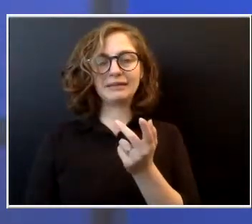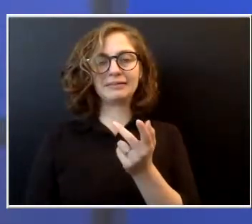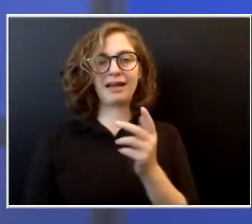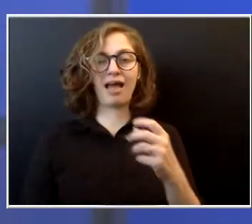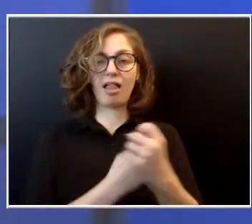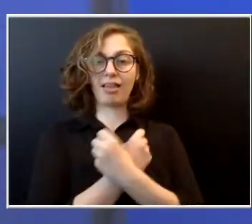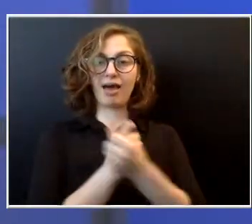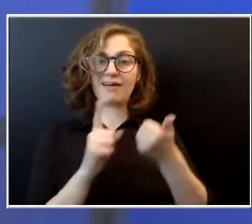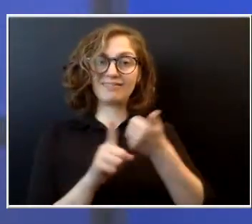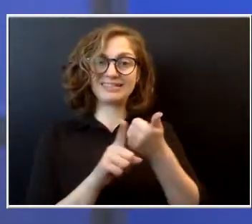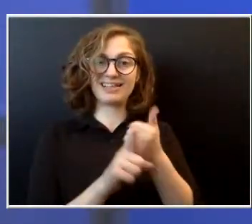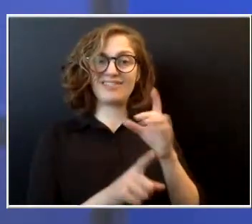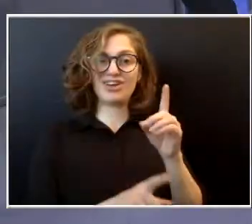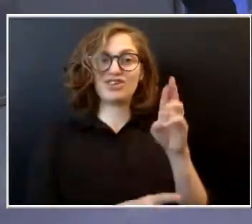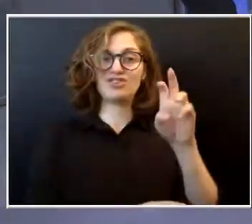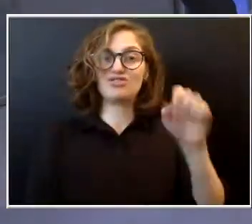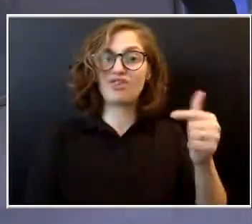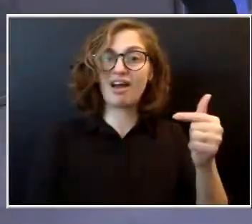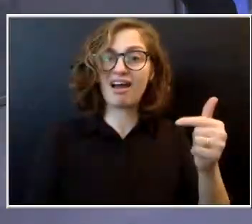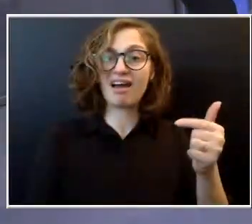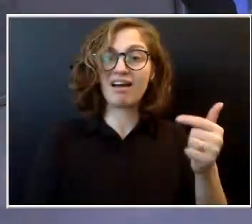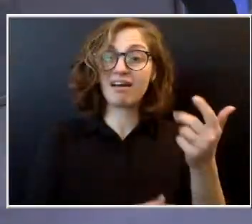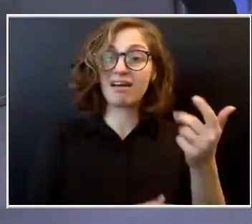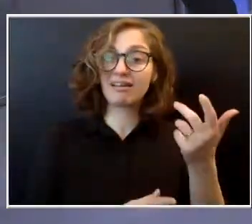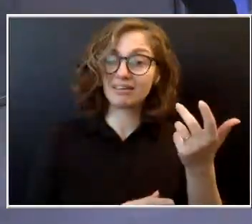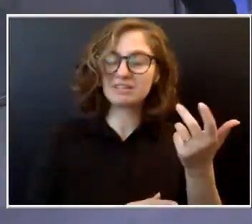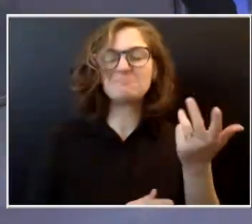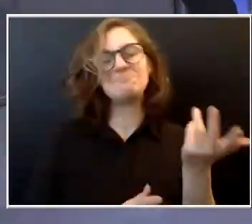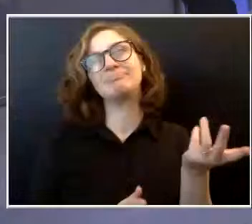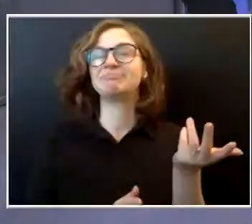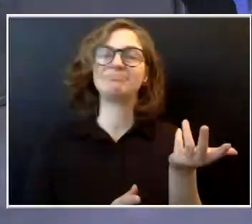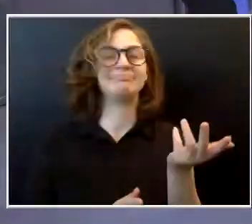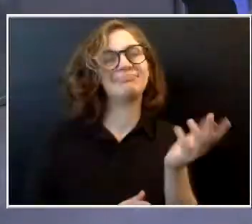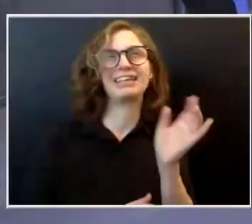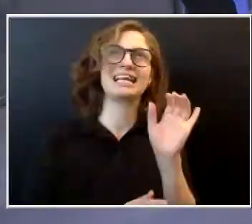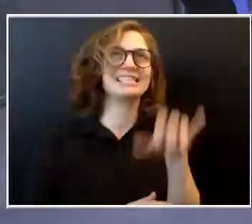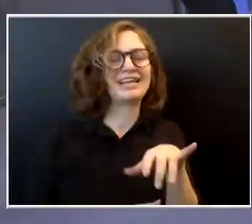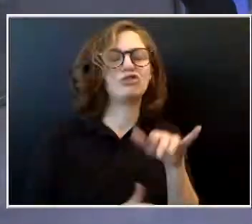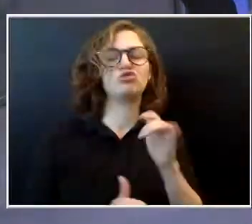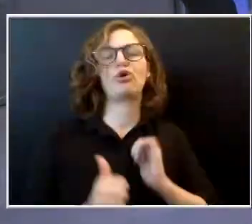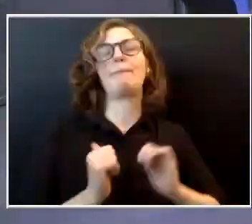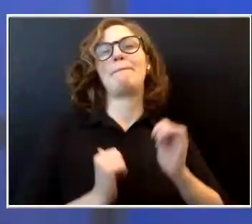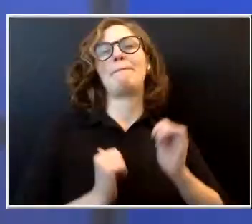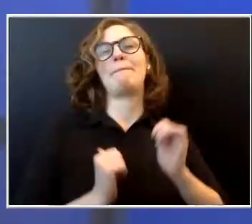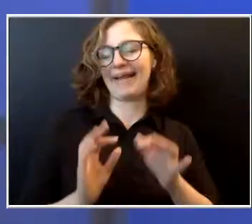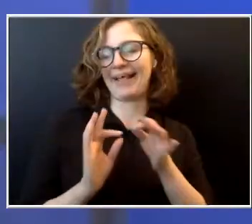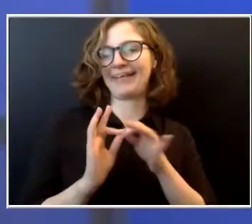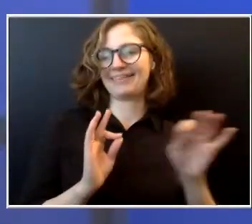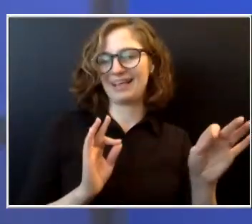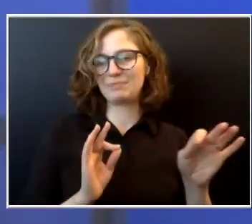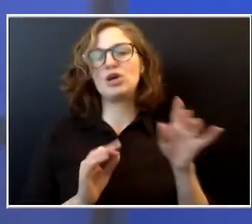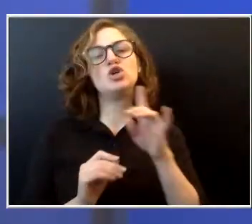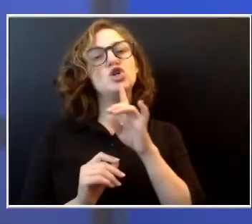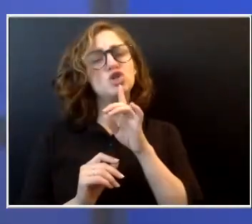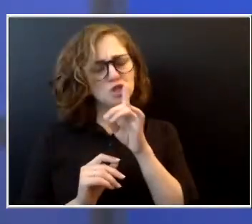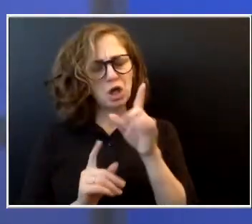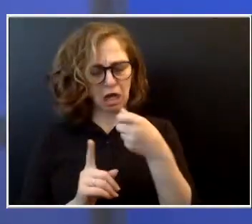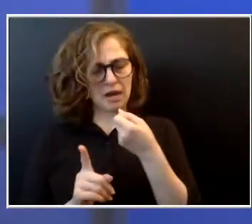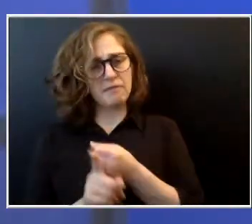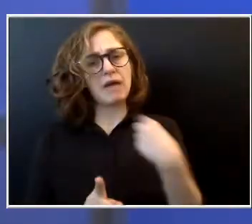a... it's a dramatic statement that, sure, it does affect us, and